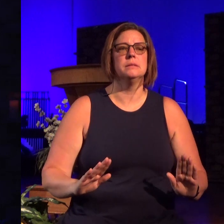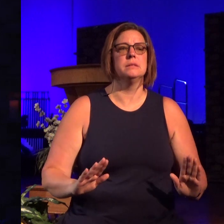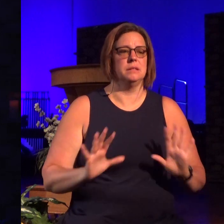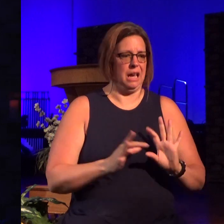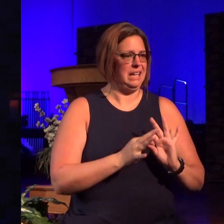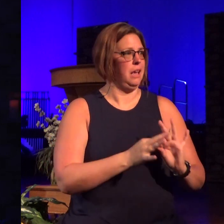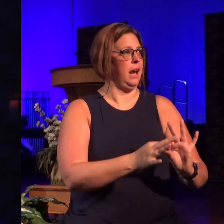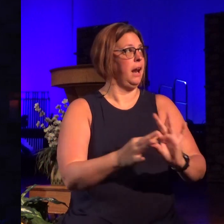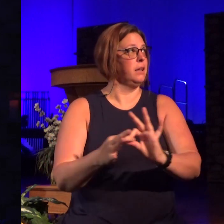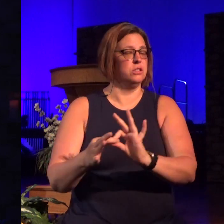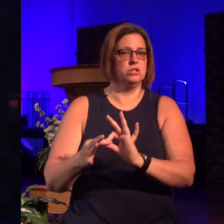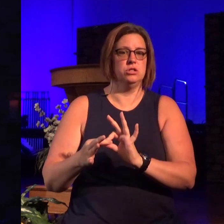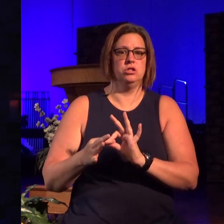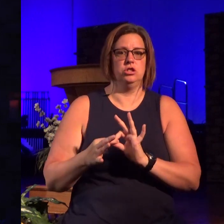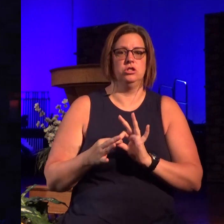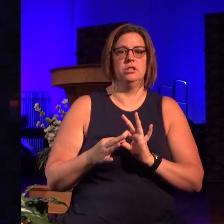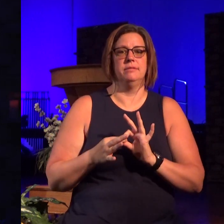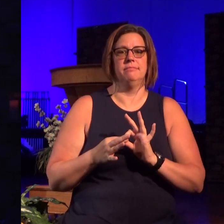connection,